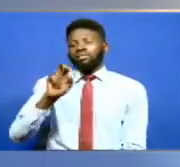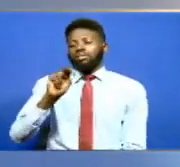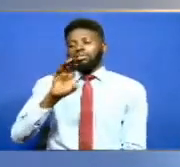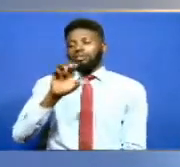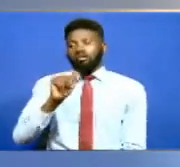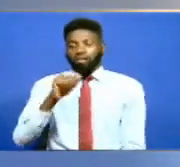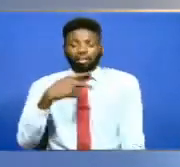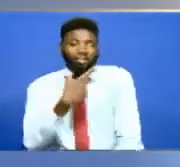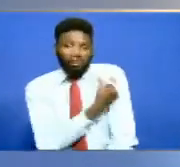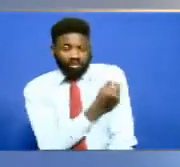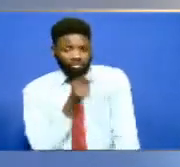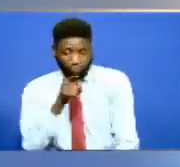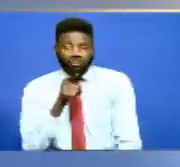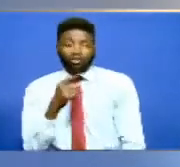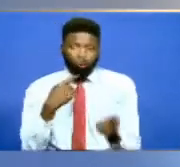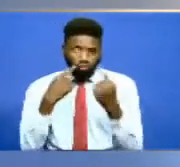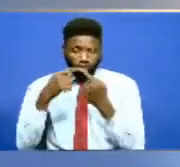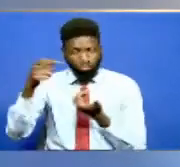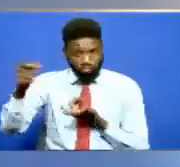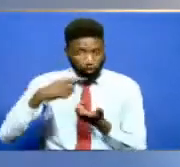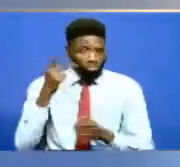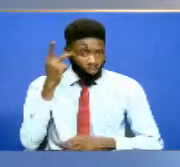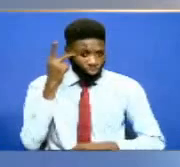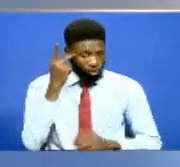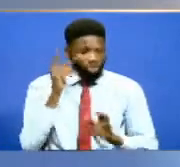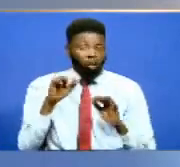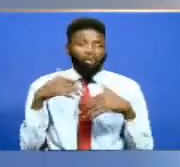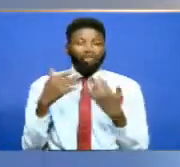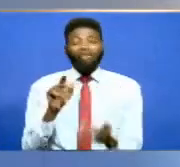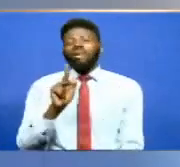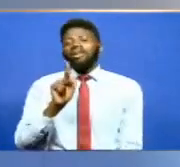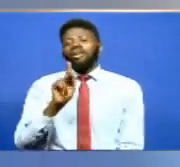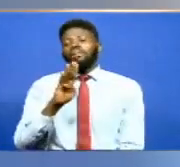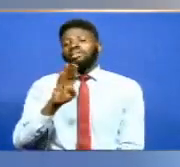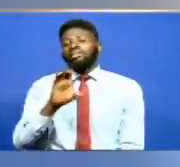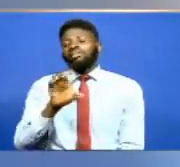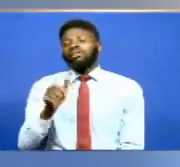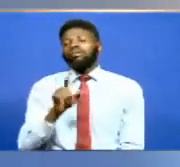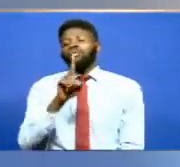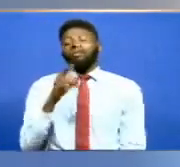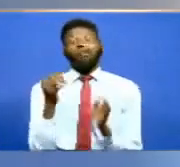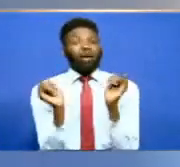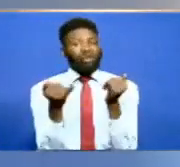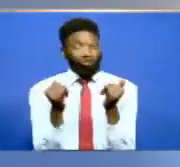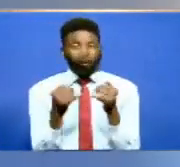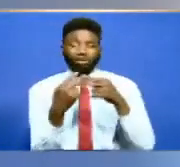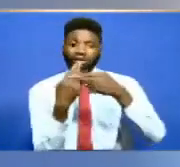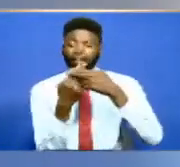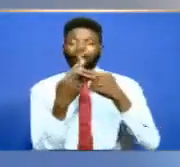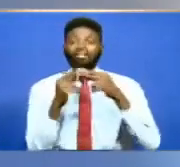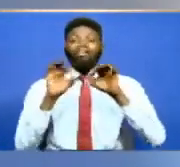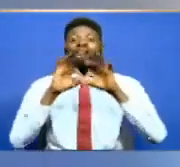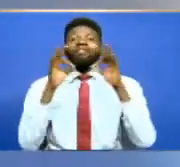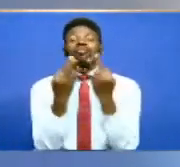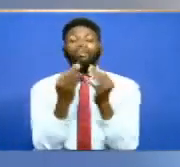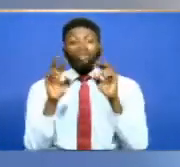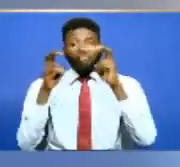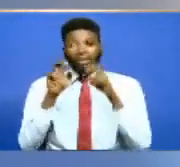going at purity_museo and at KBC Channel One News. Use the hashtag Family Matters KBC. I'll be going through